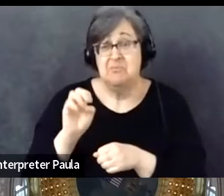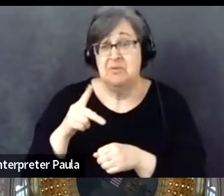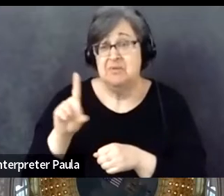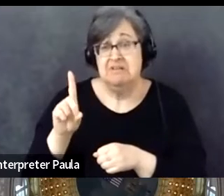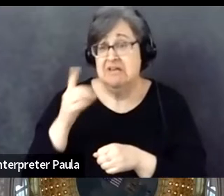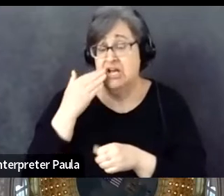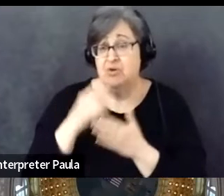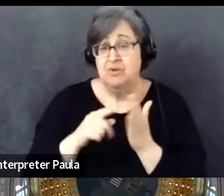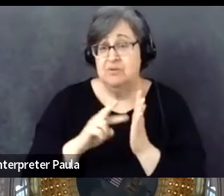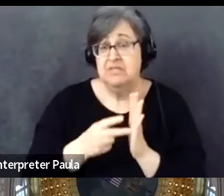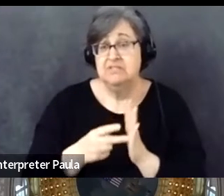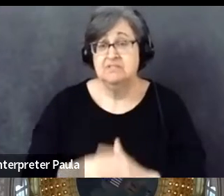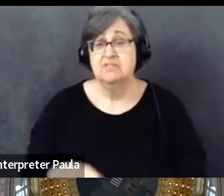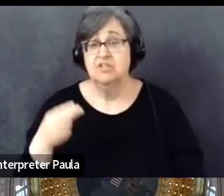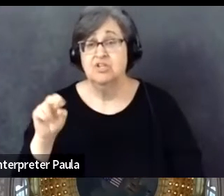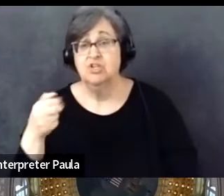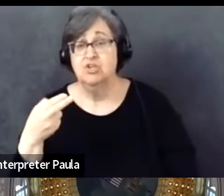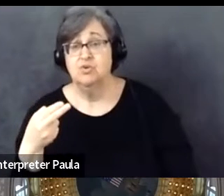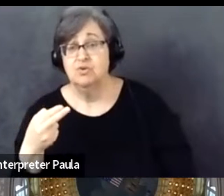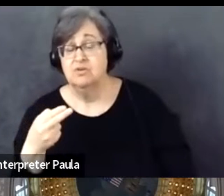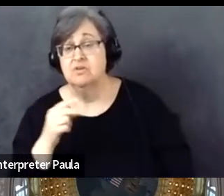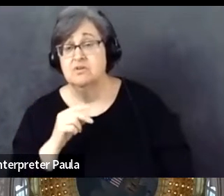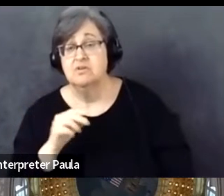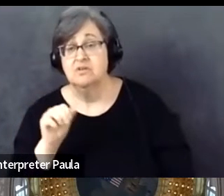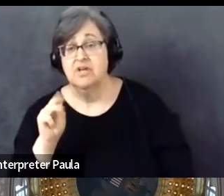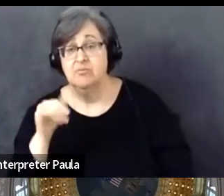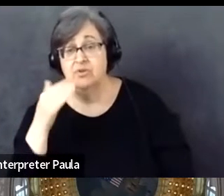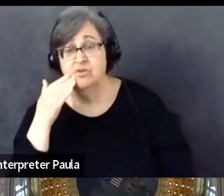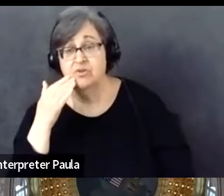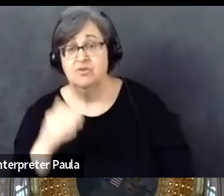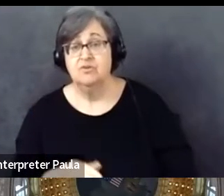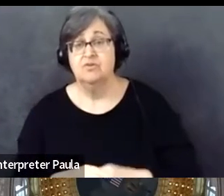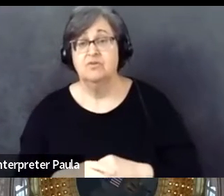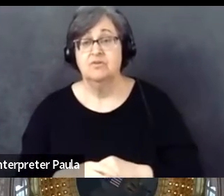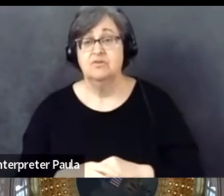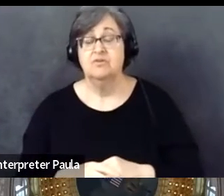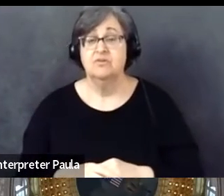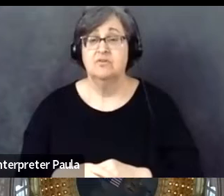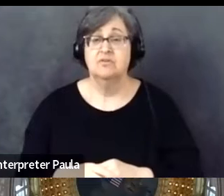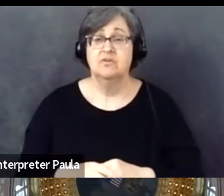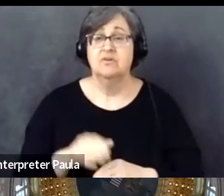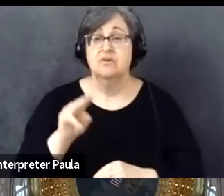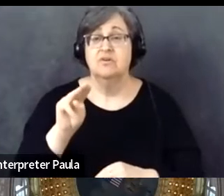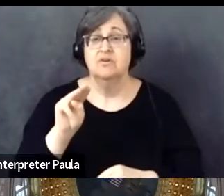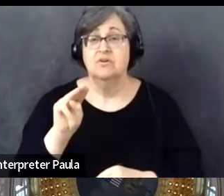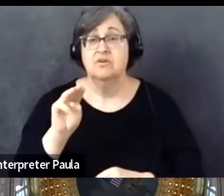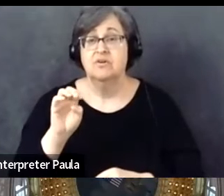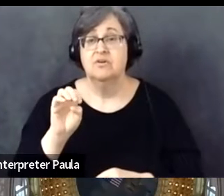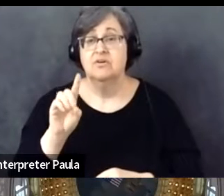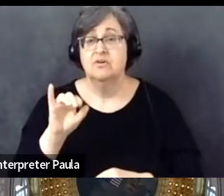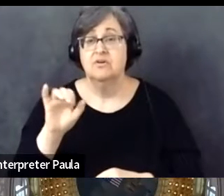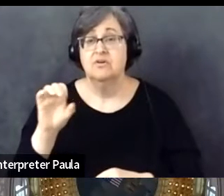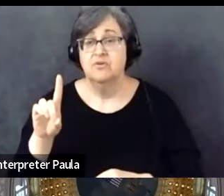clicking with me. You maybe you know what that is, Amy. It's the Medicaid eligibility for